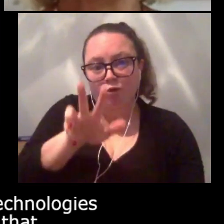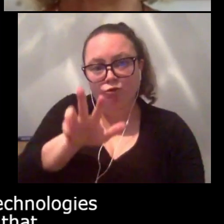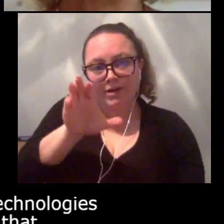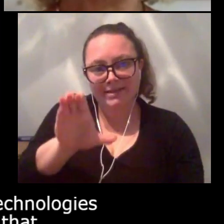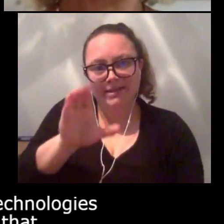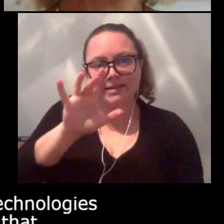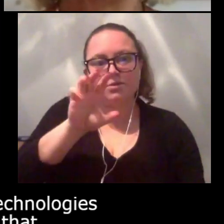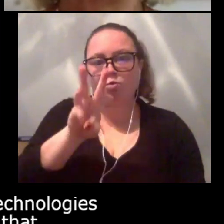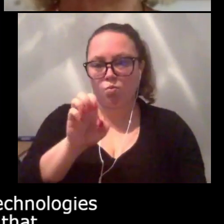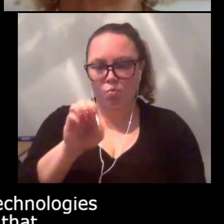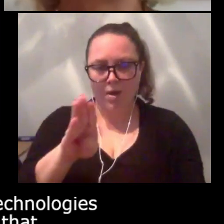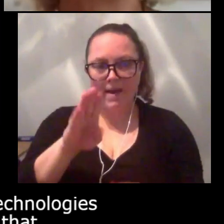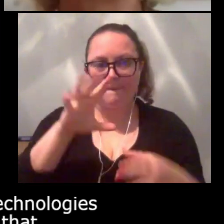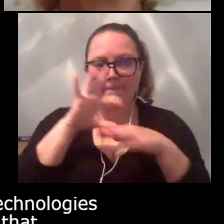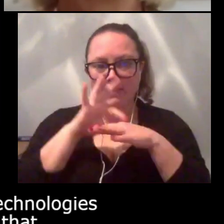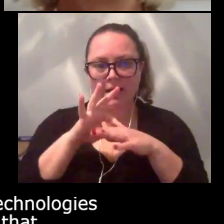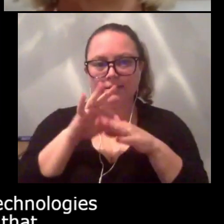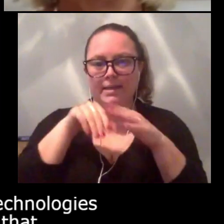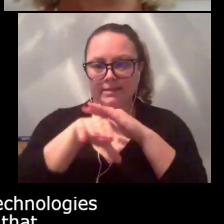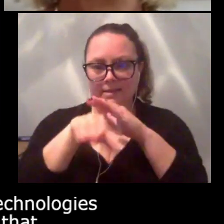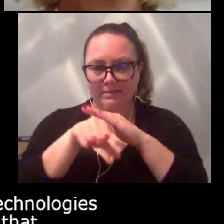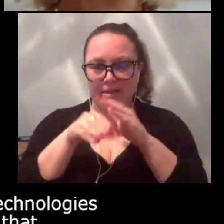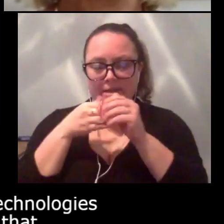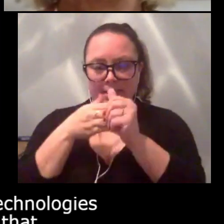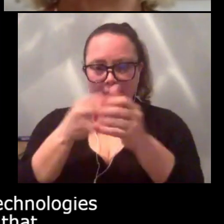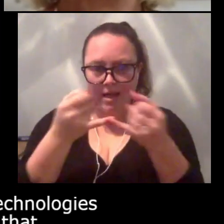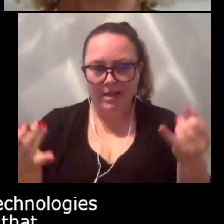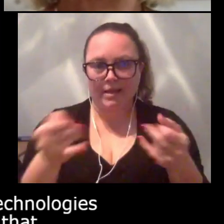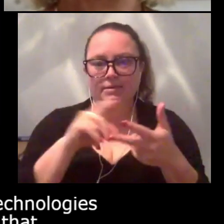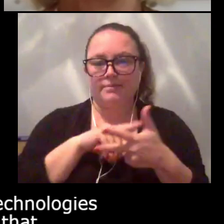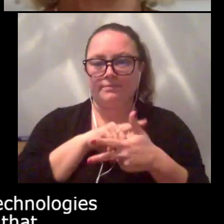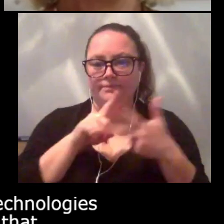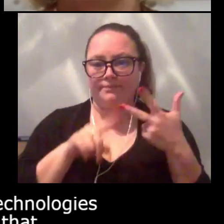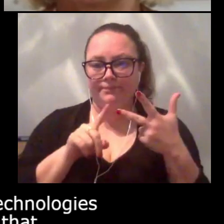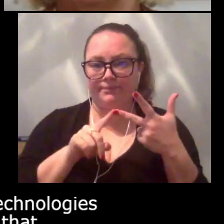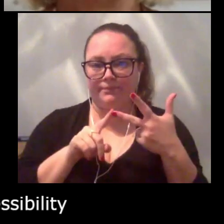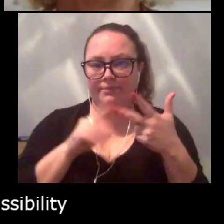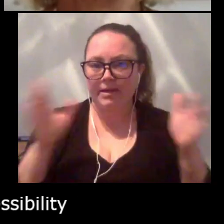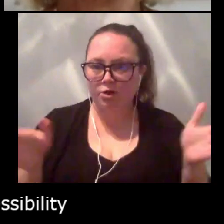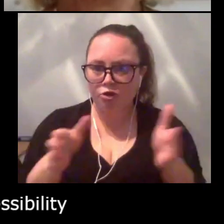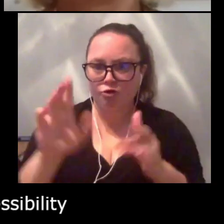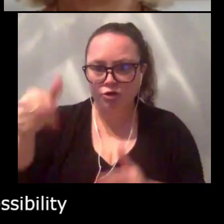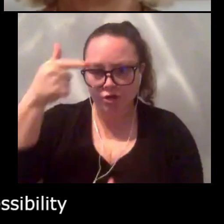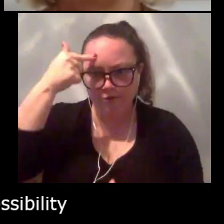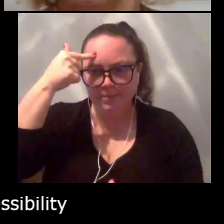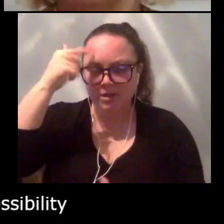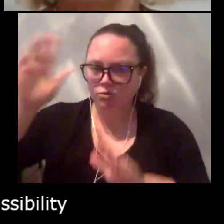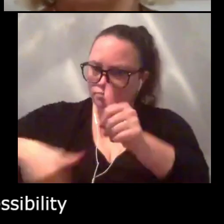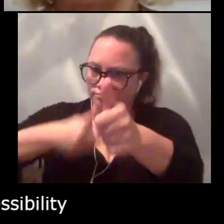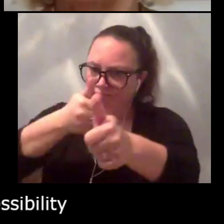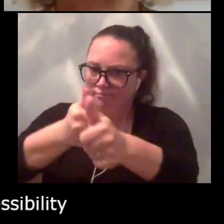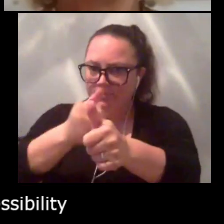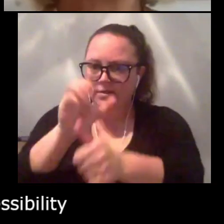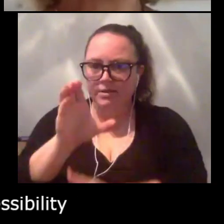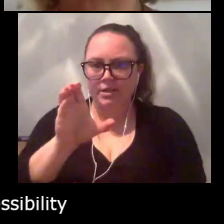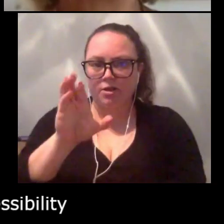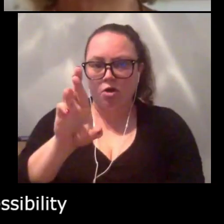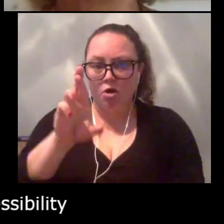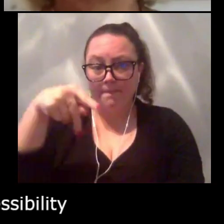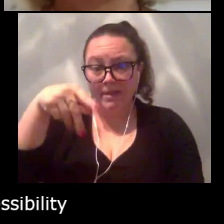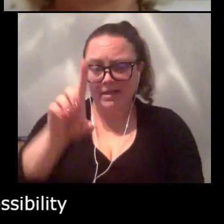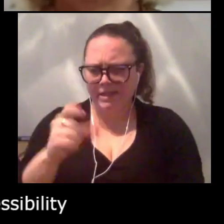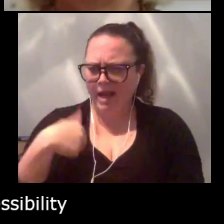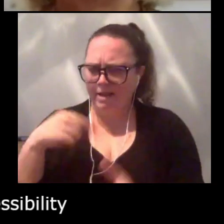content accessibility guidelines. 3 is to encourage governments to abide by the CRPD. I've mentioned